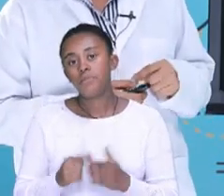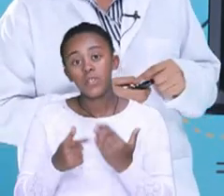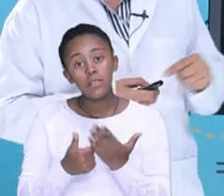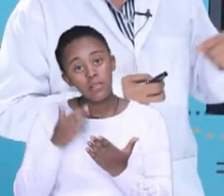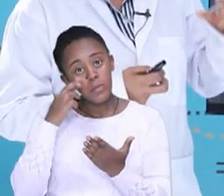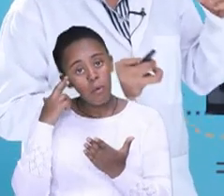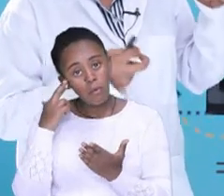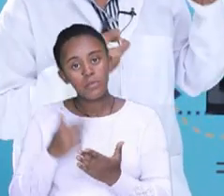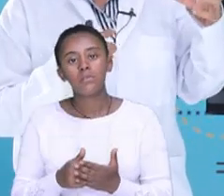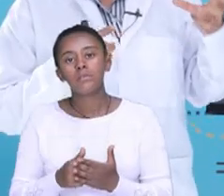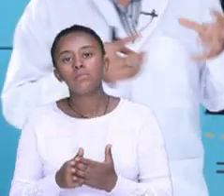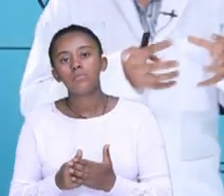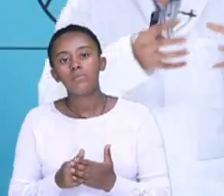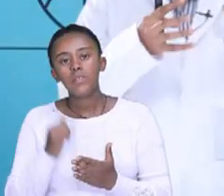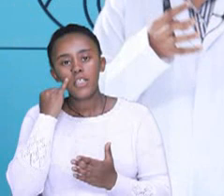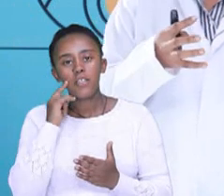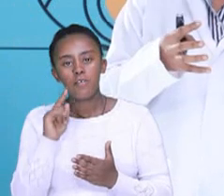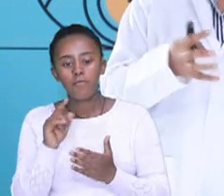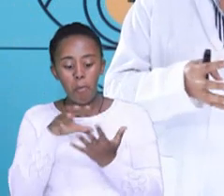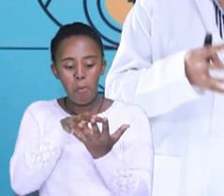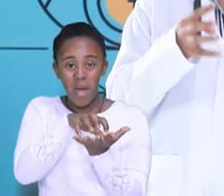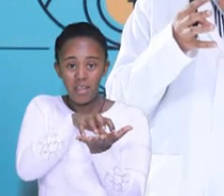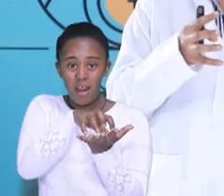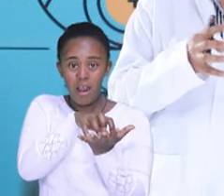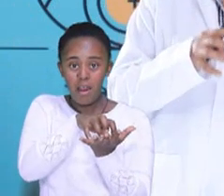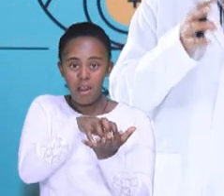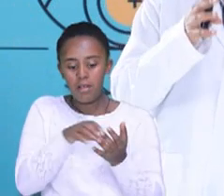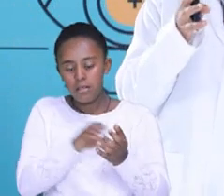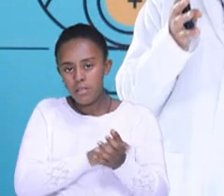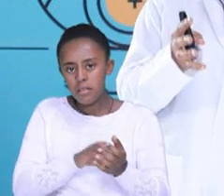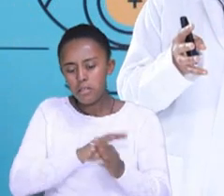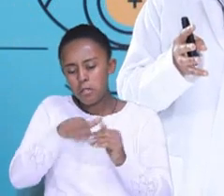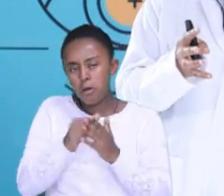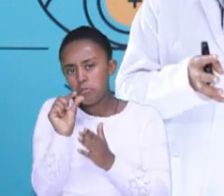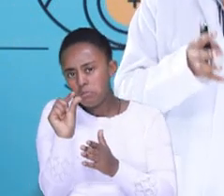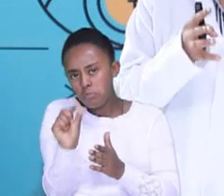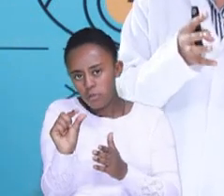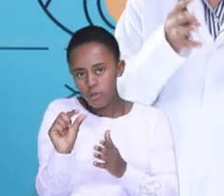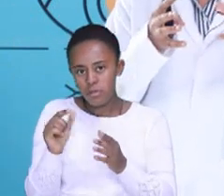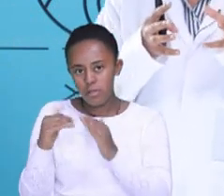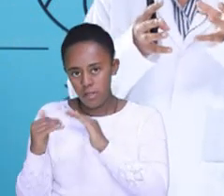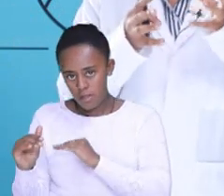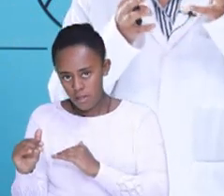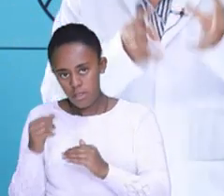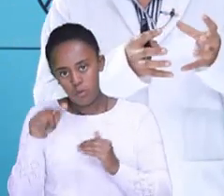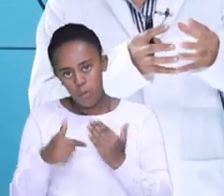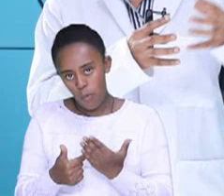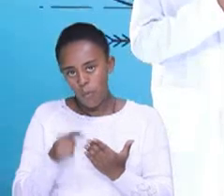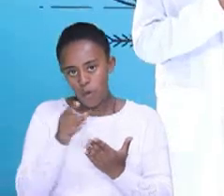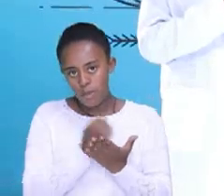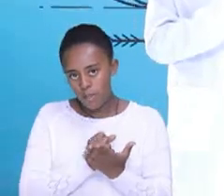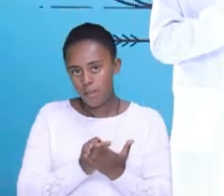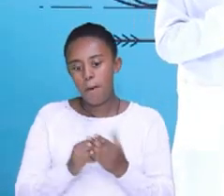This is because if you take bacterial cells, they are generally small in size, so you can